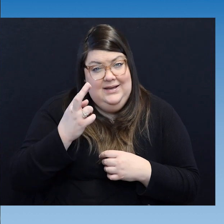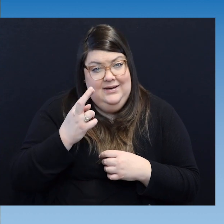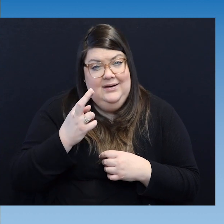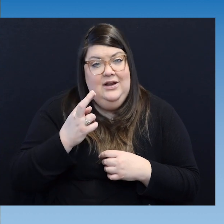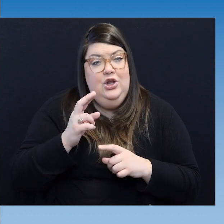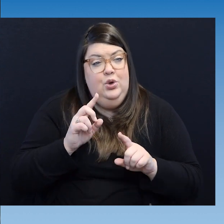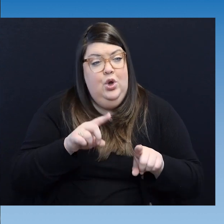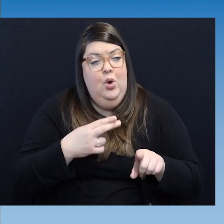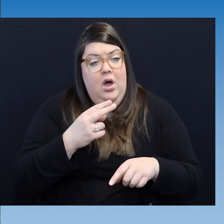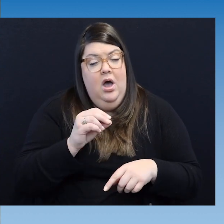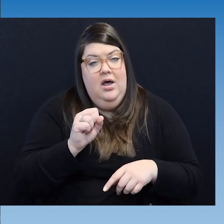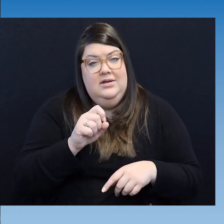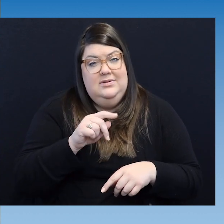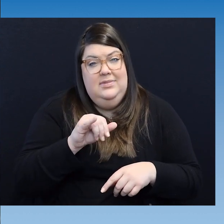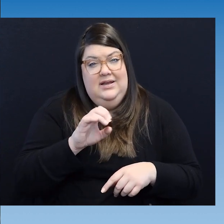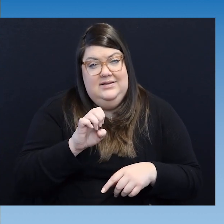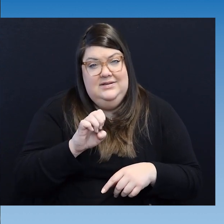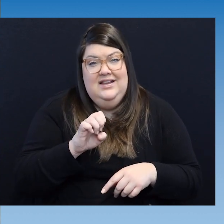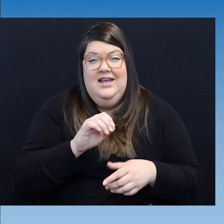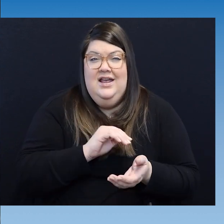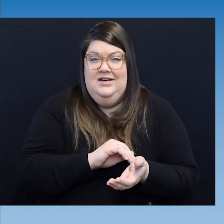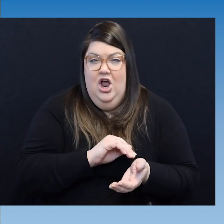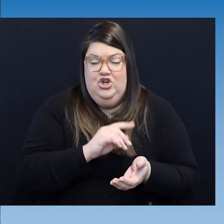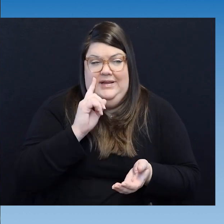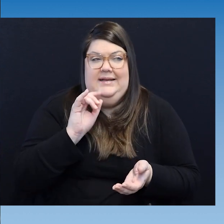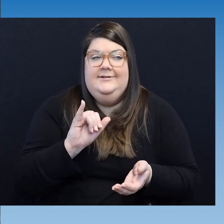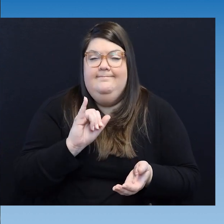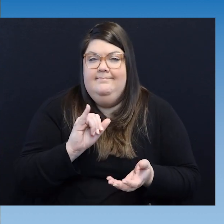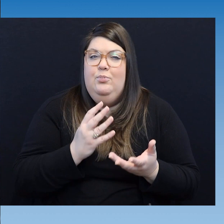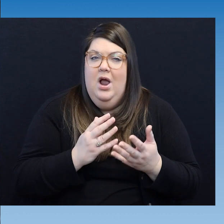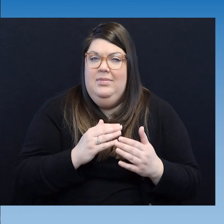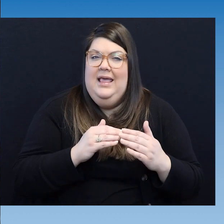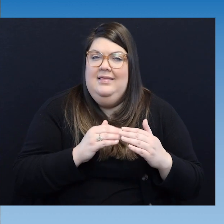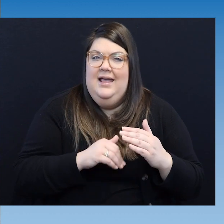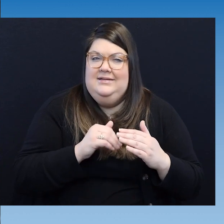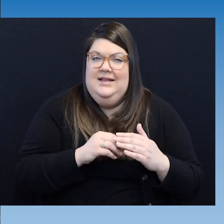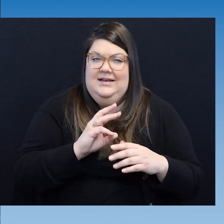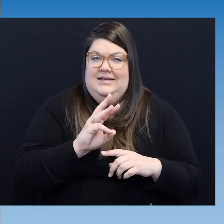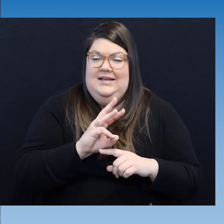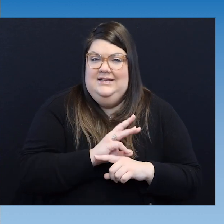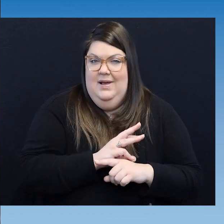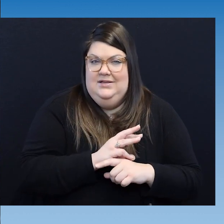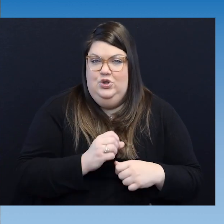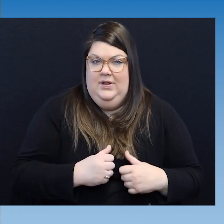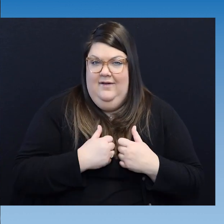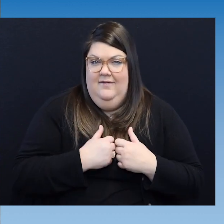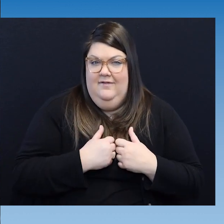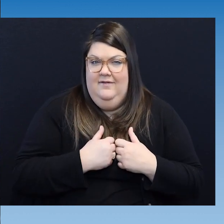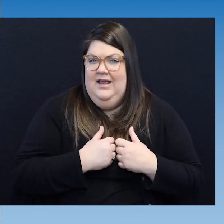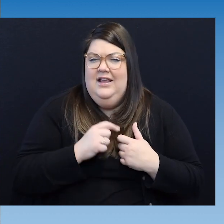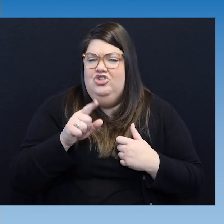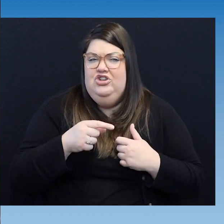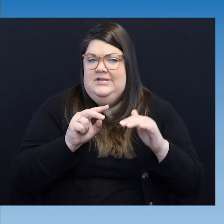is a doctor thinks that you have less than 6 months to live. It's a prognosis. They don't have to be